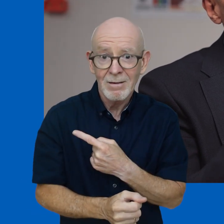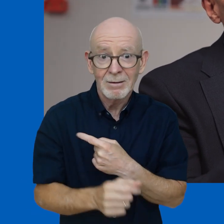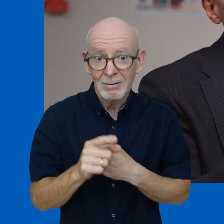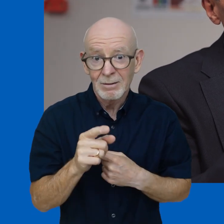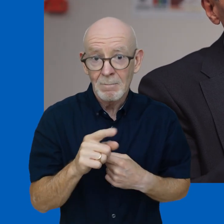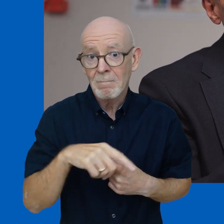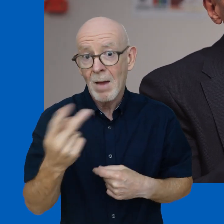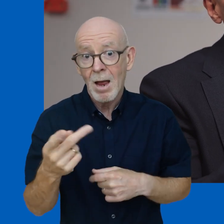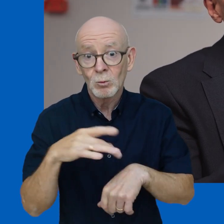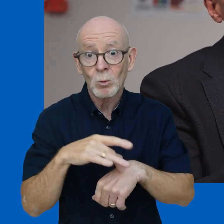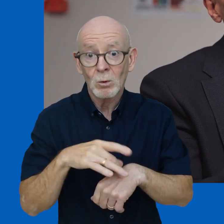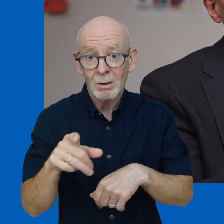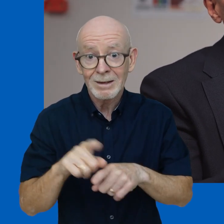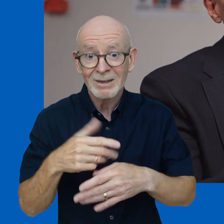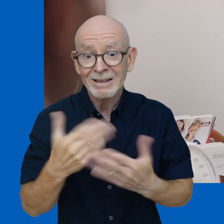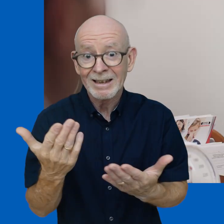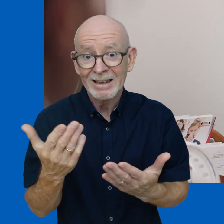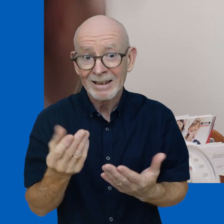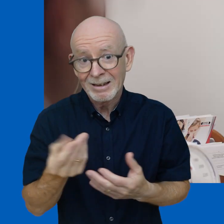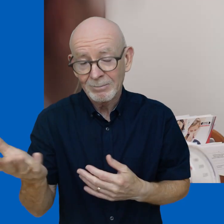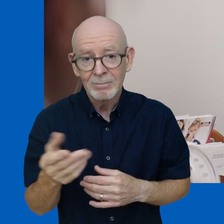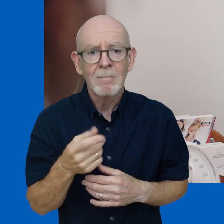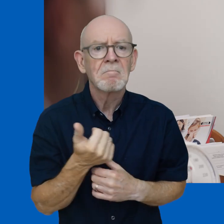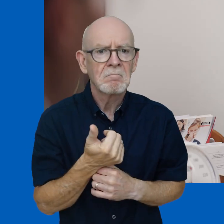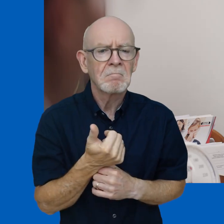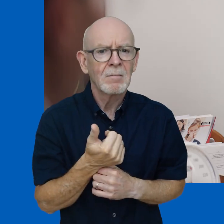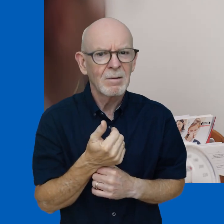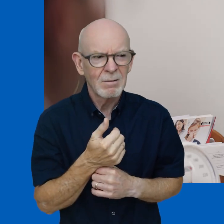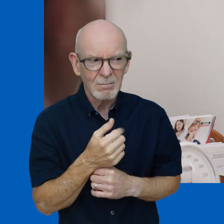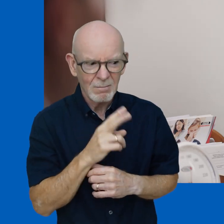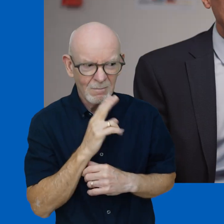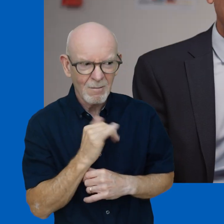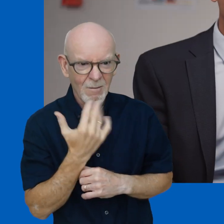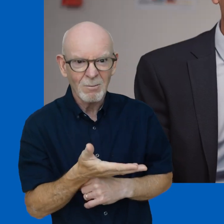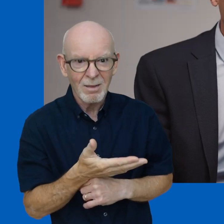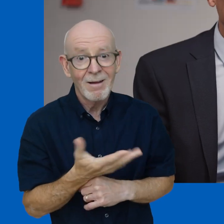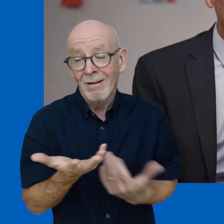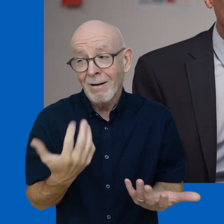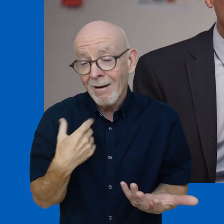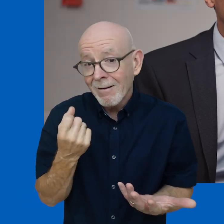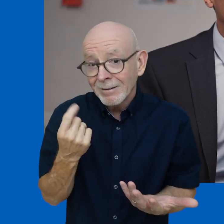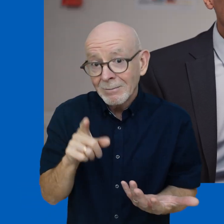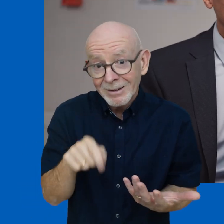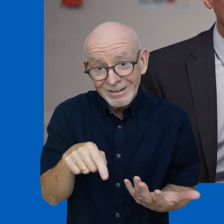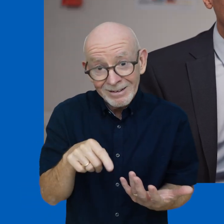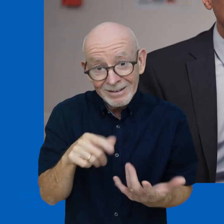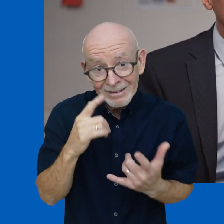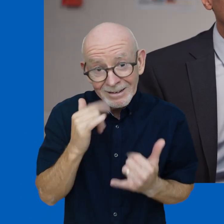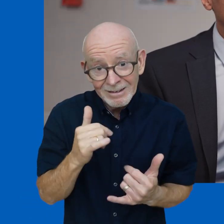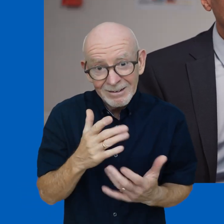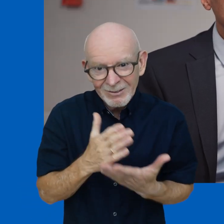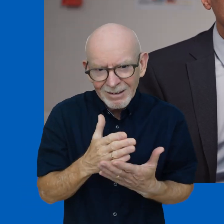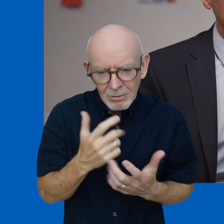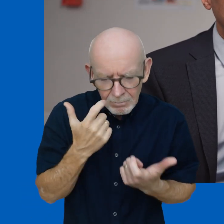and return to the surgery on the same day. Oh, right. Doesn't sound like much fun. I understand, but this stool test